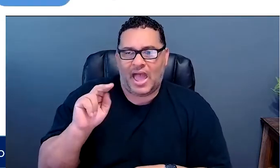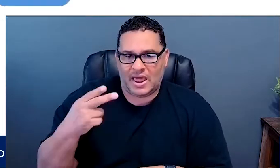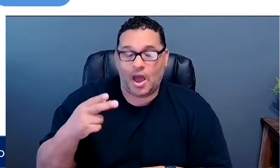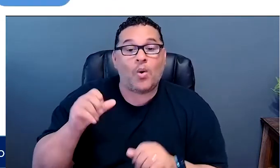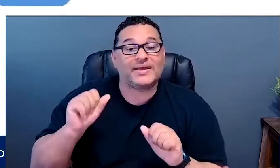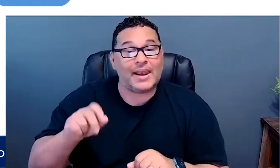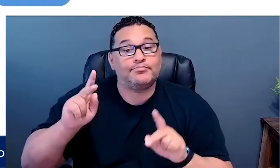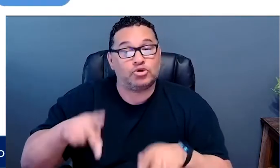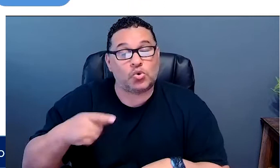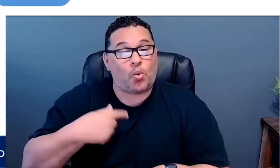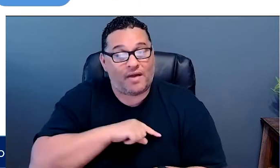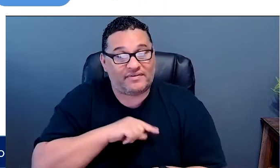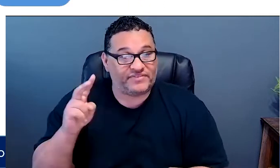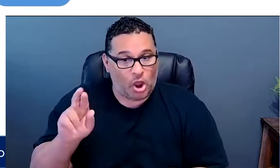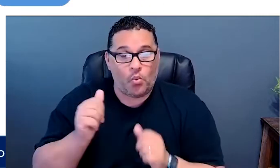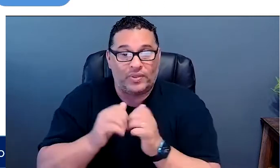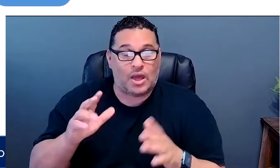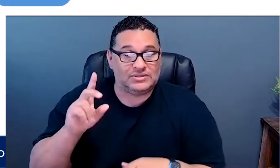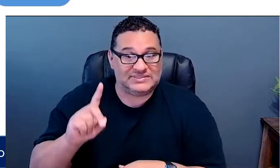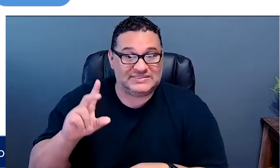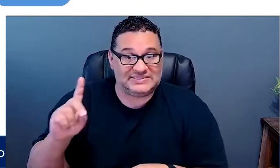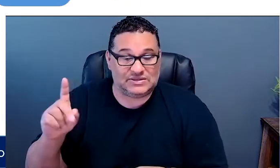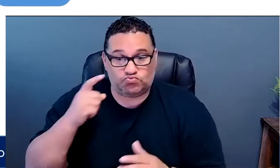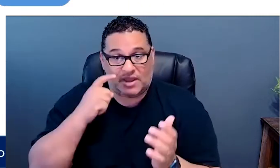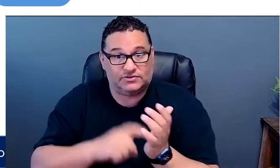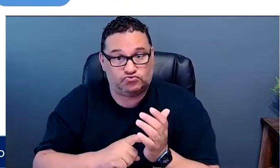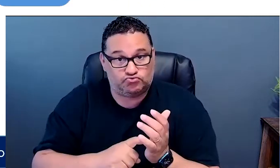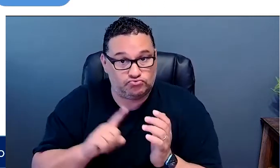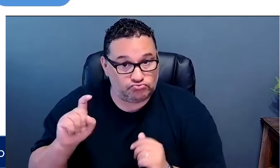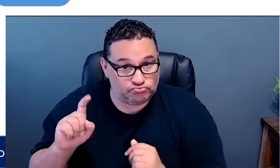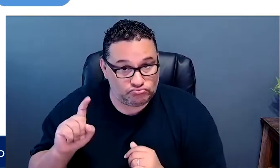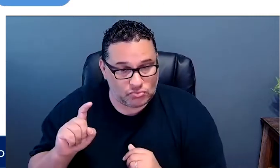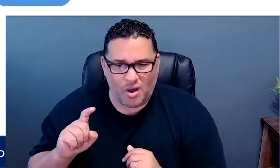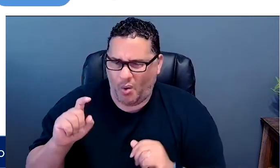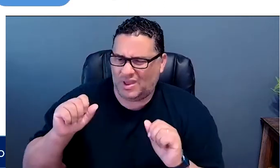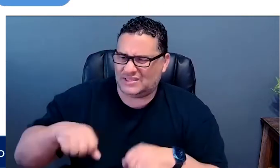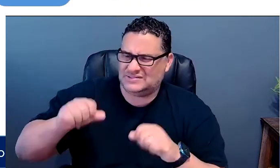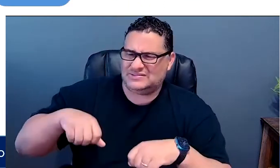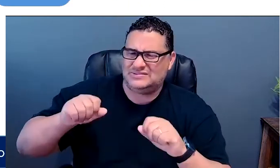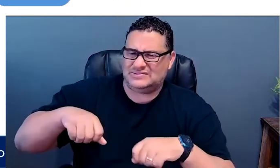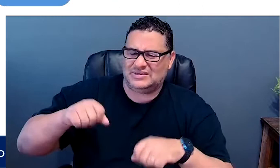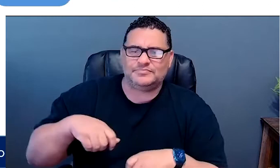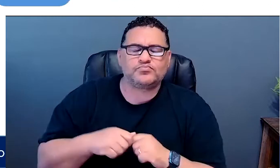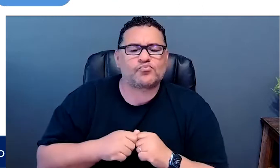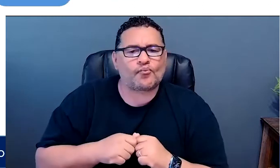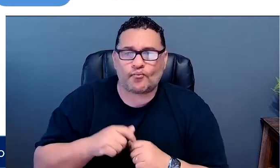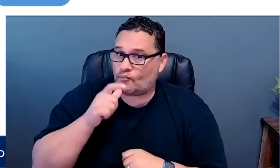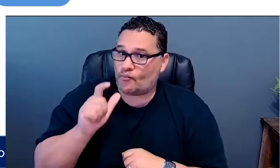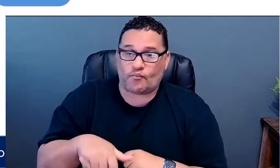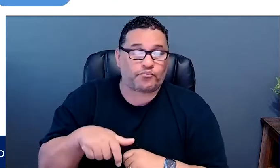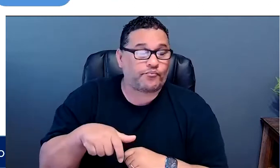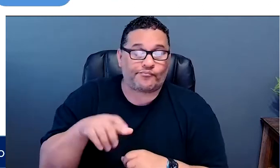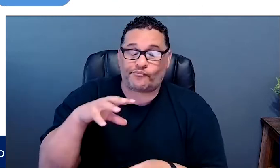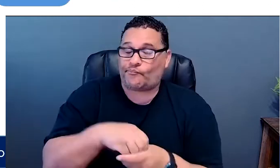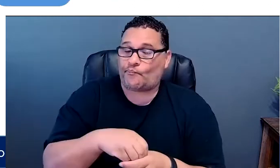VR without DDD recognition? Meaning, Oh, do they have to have yes. DDD? No, you do not have